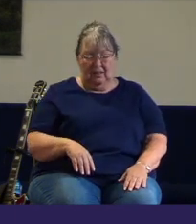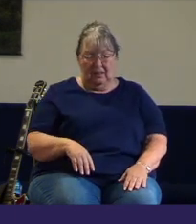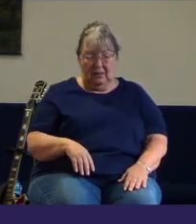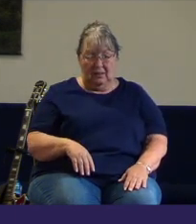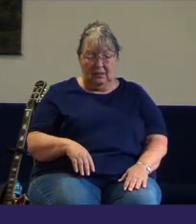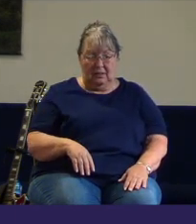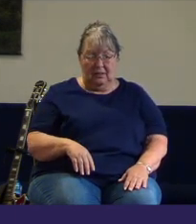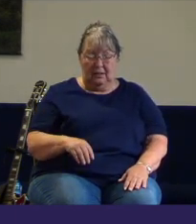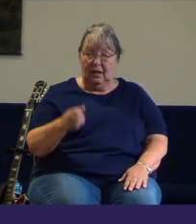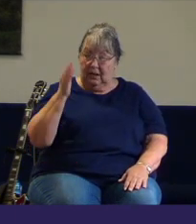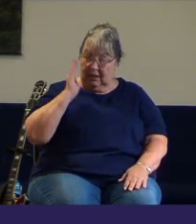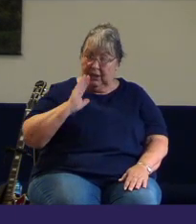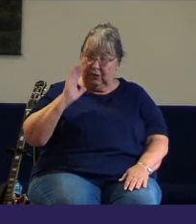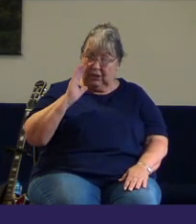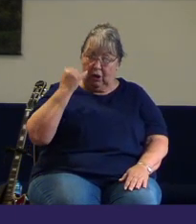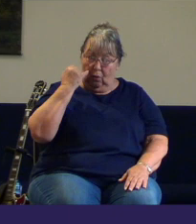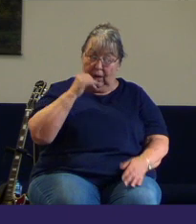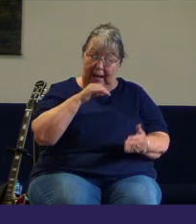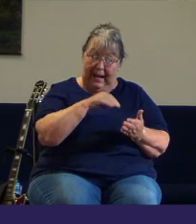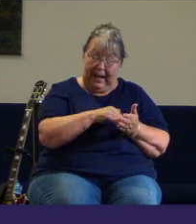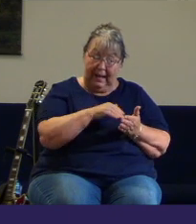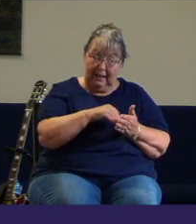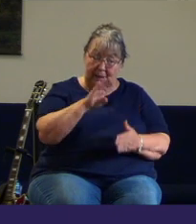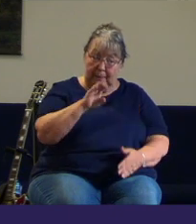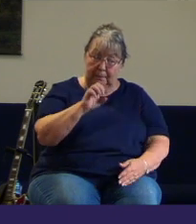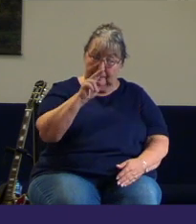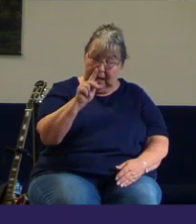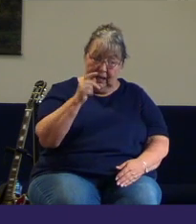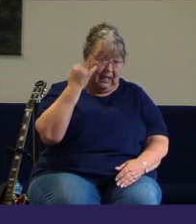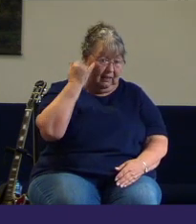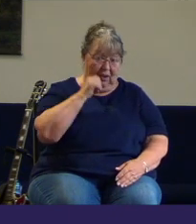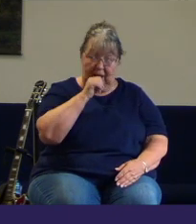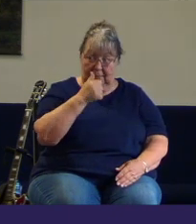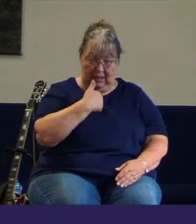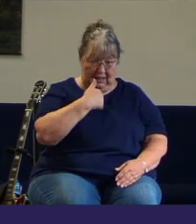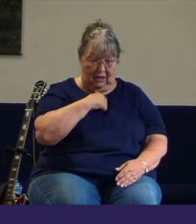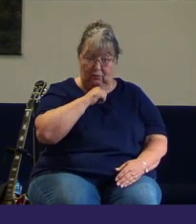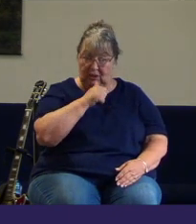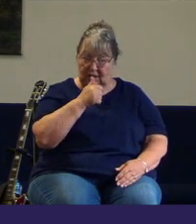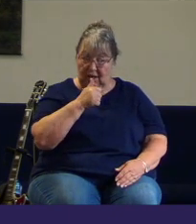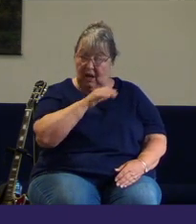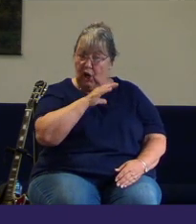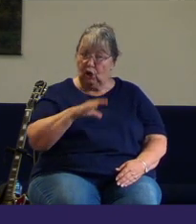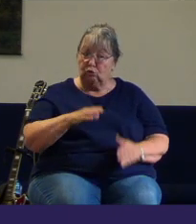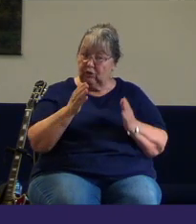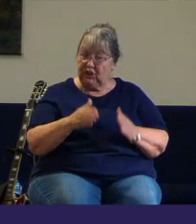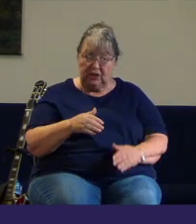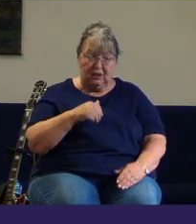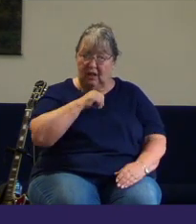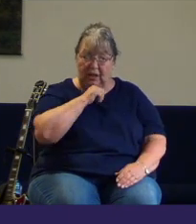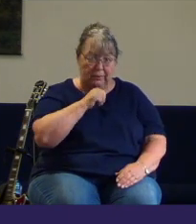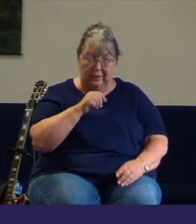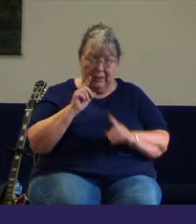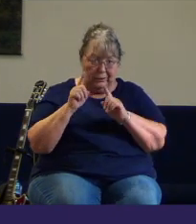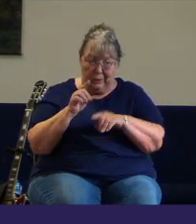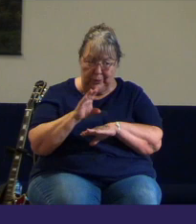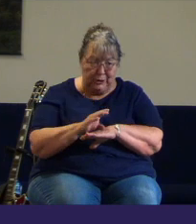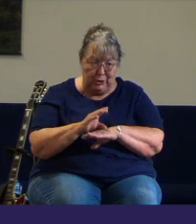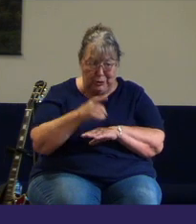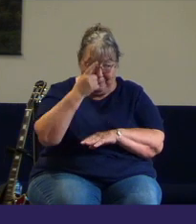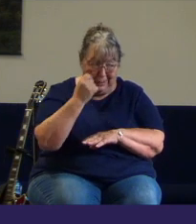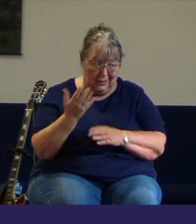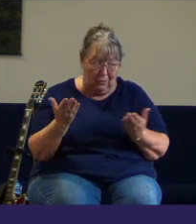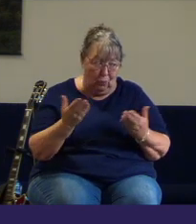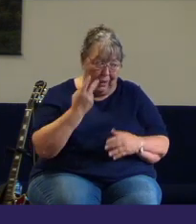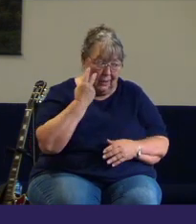that same philosophy of life. We have to watch the life we live, because the life